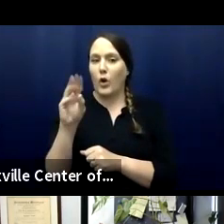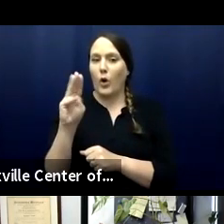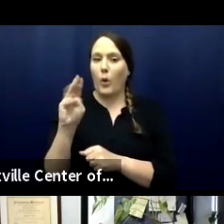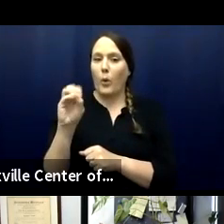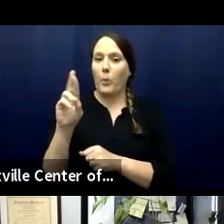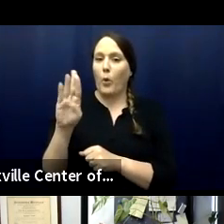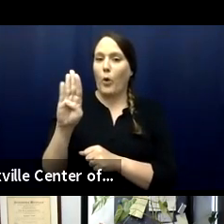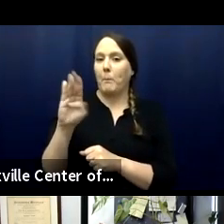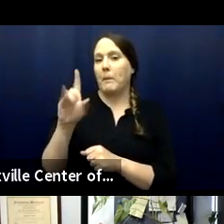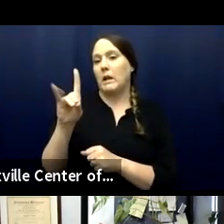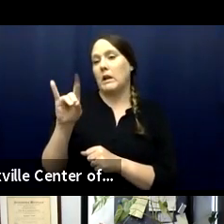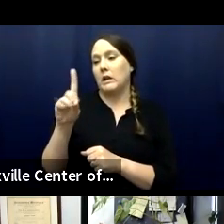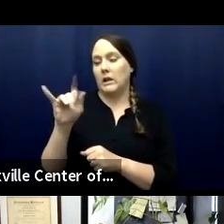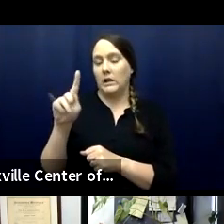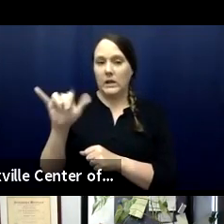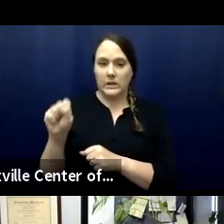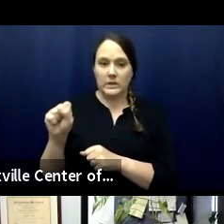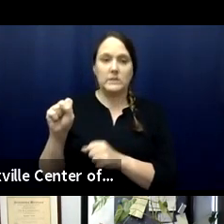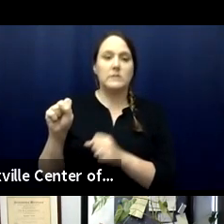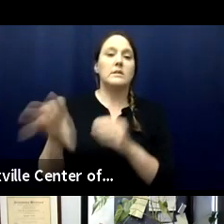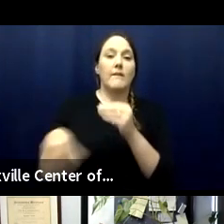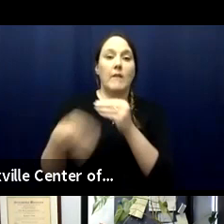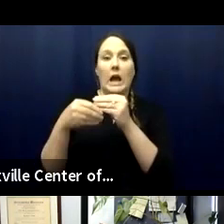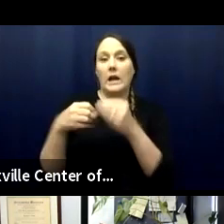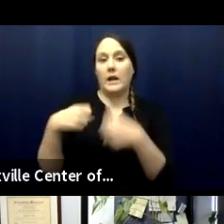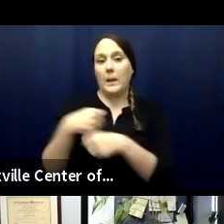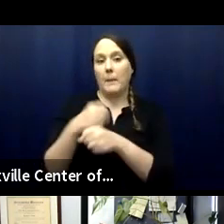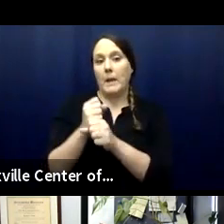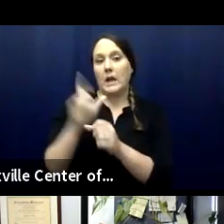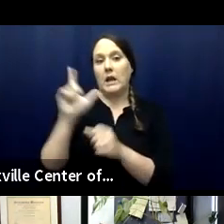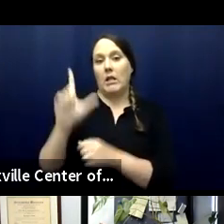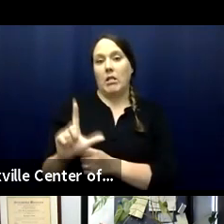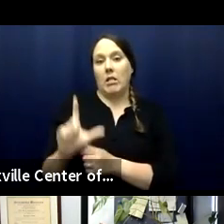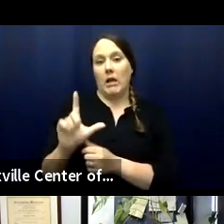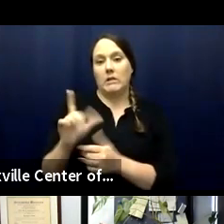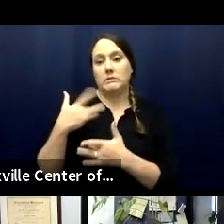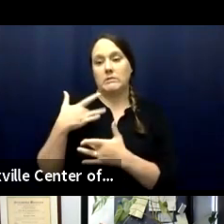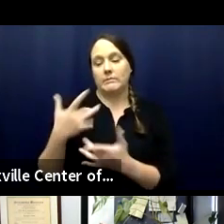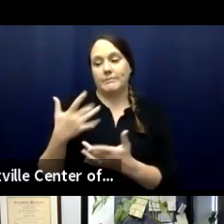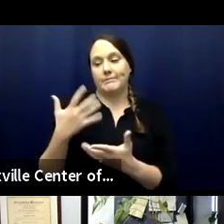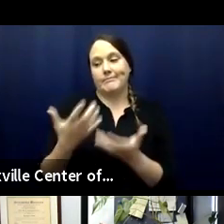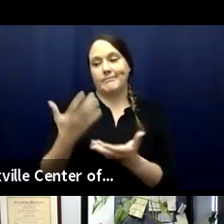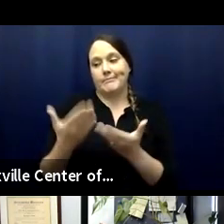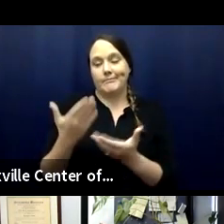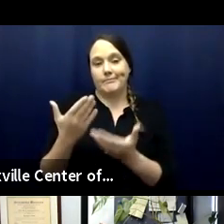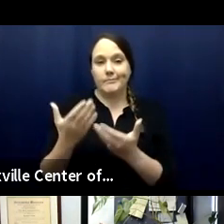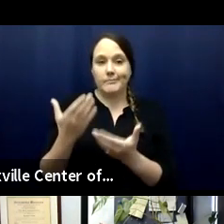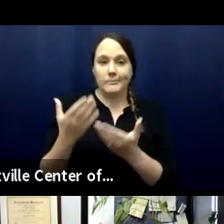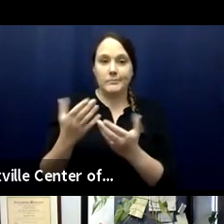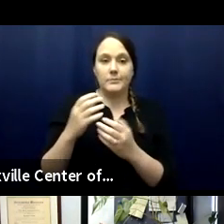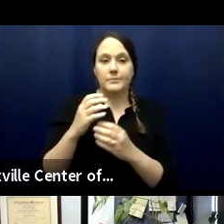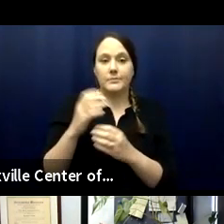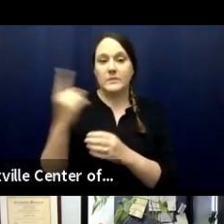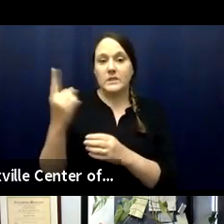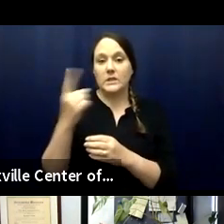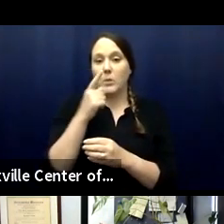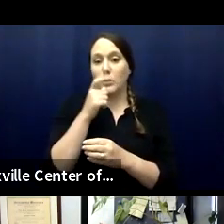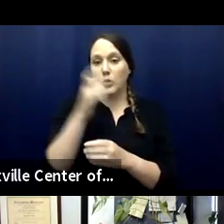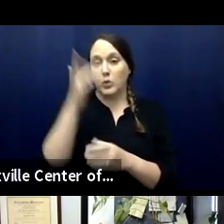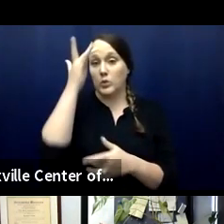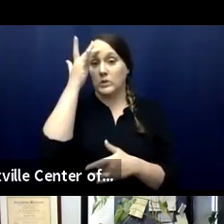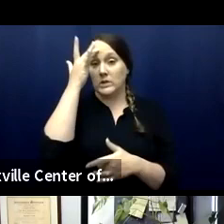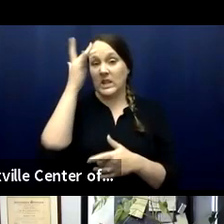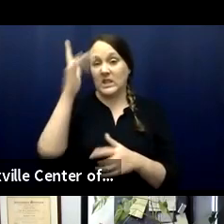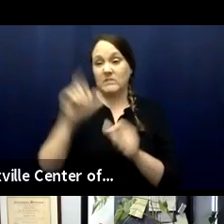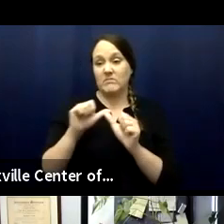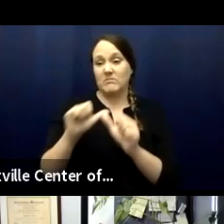that have, of course, exacerbated, made it much less likely that someone who's acquired the virus to survive